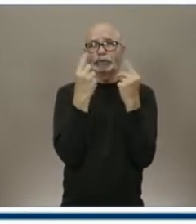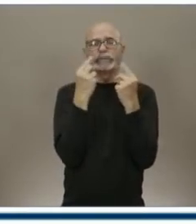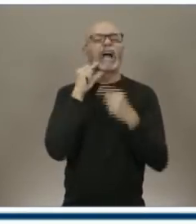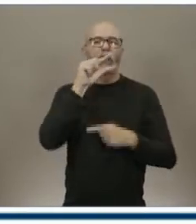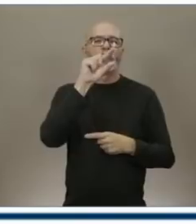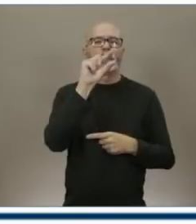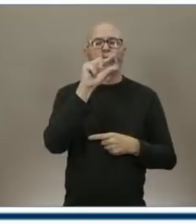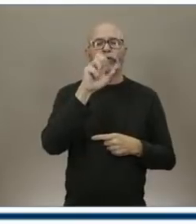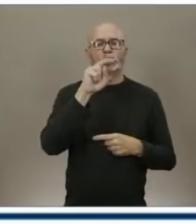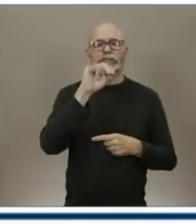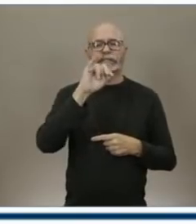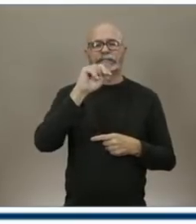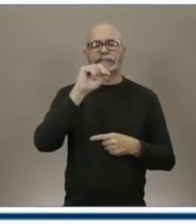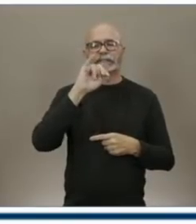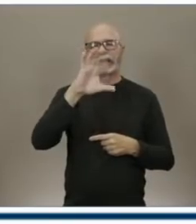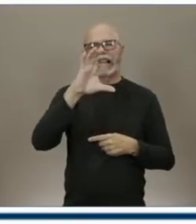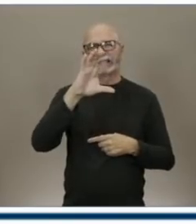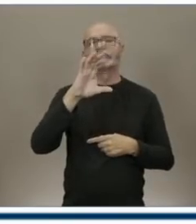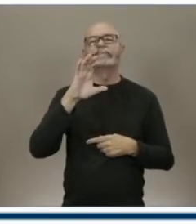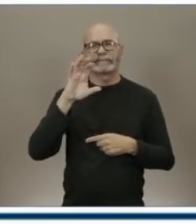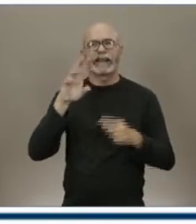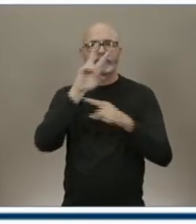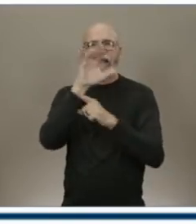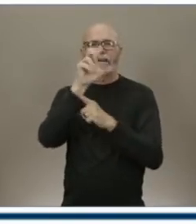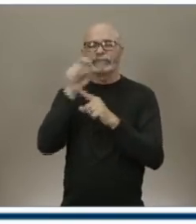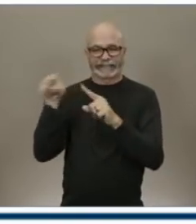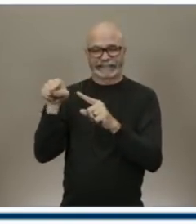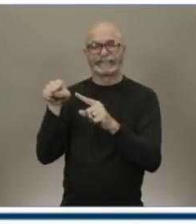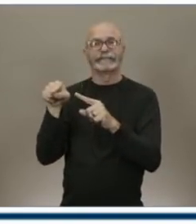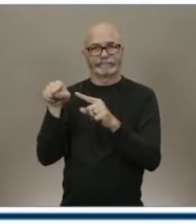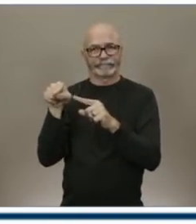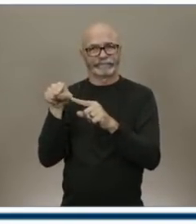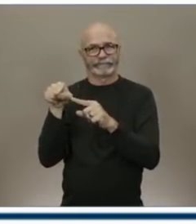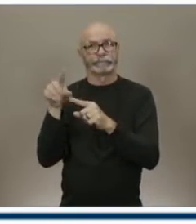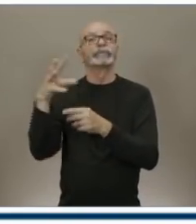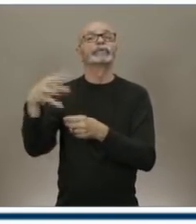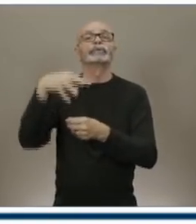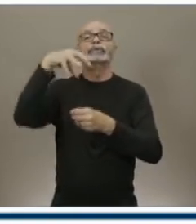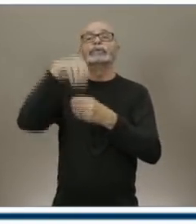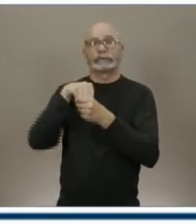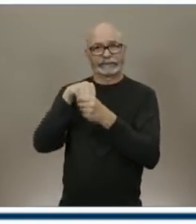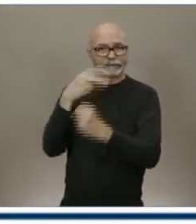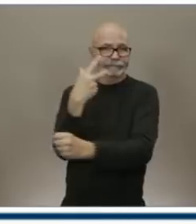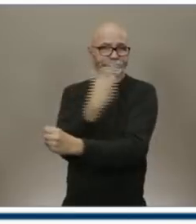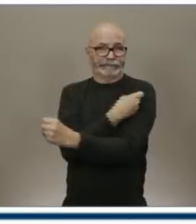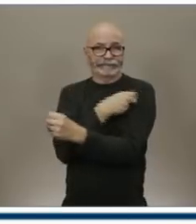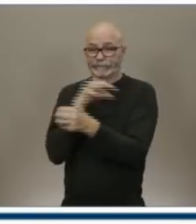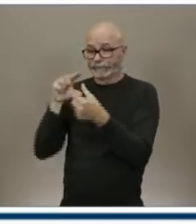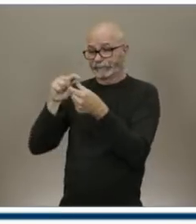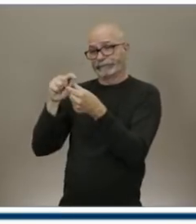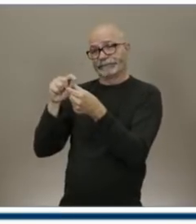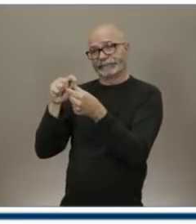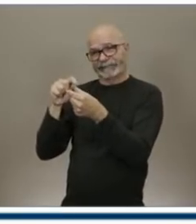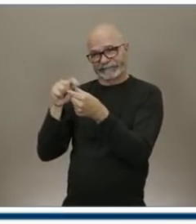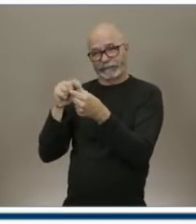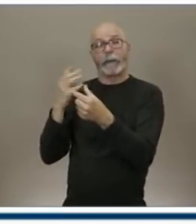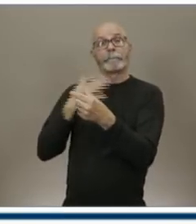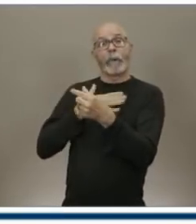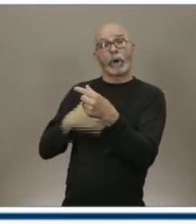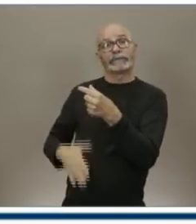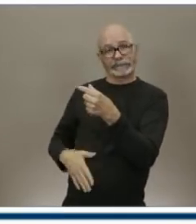of the virus that's part of the vaccine, that then enters the body, and what it does, it creates